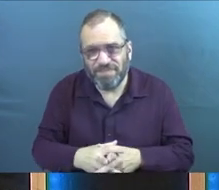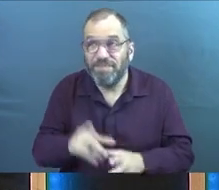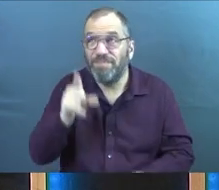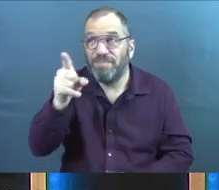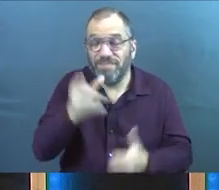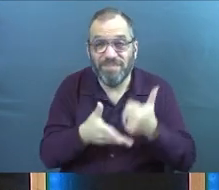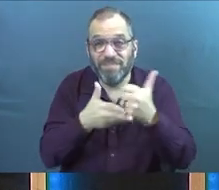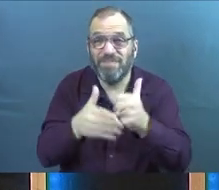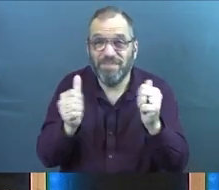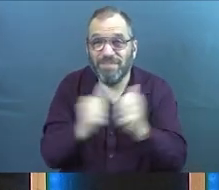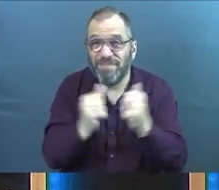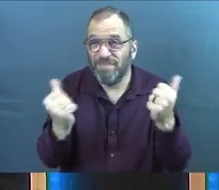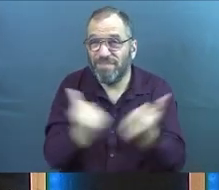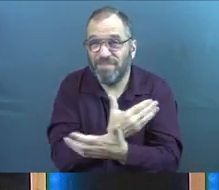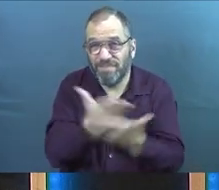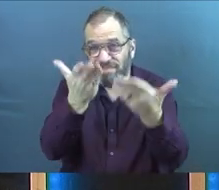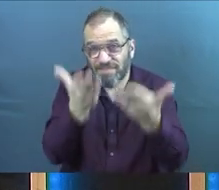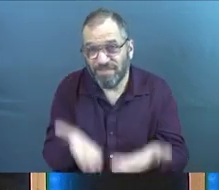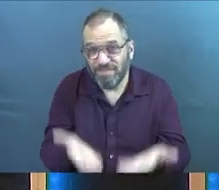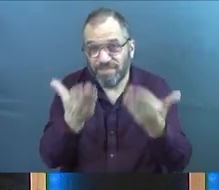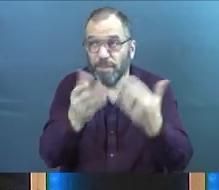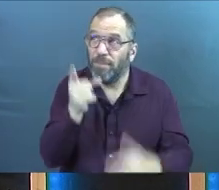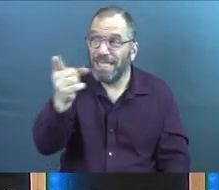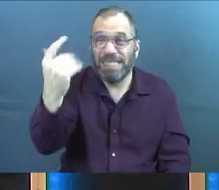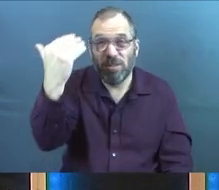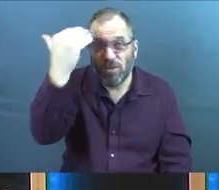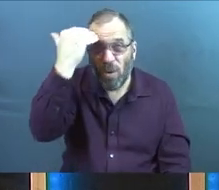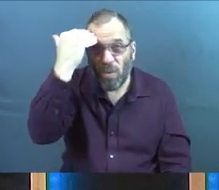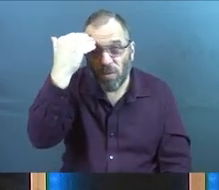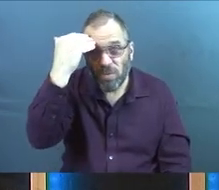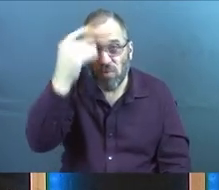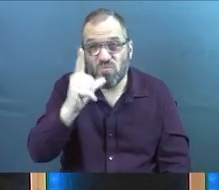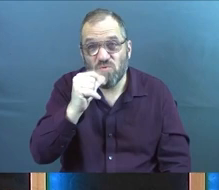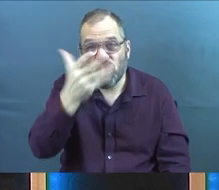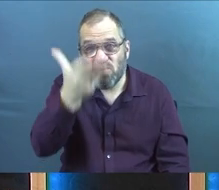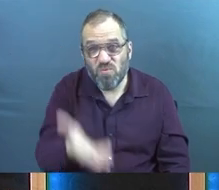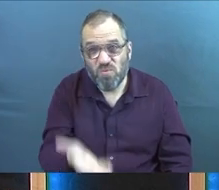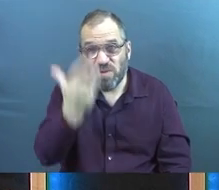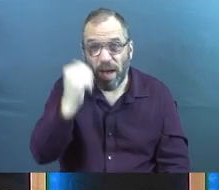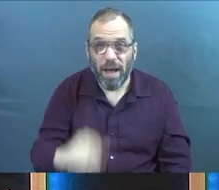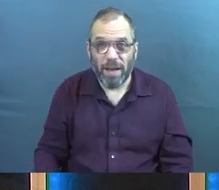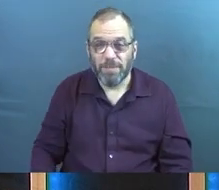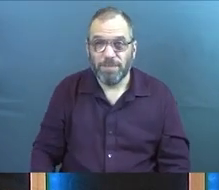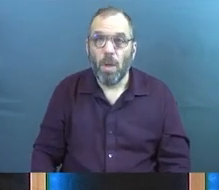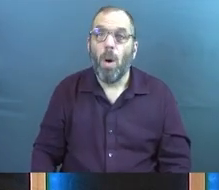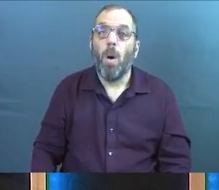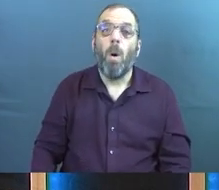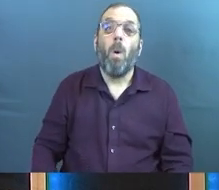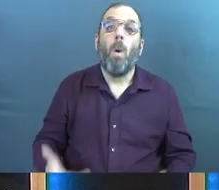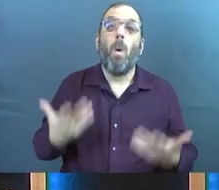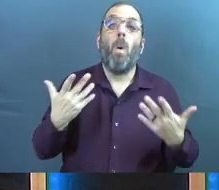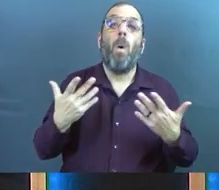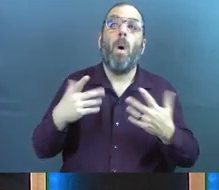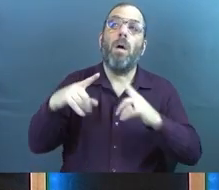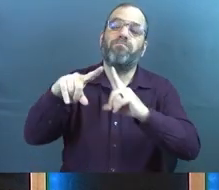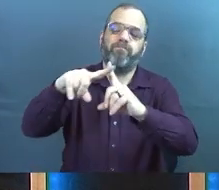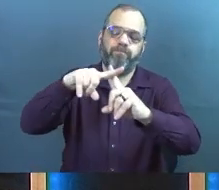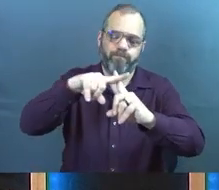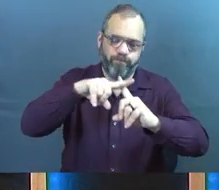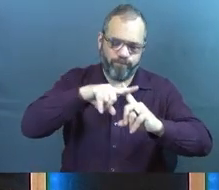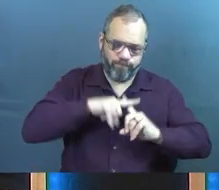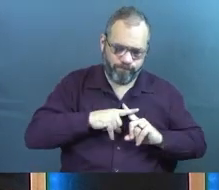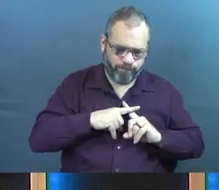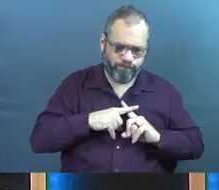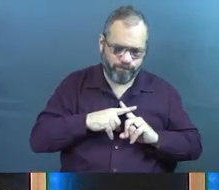And he wants to help you with all that you are. But he knows you. Maybe for some of us, we need to receive Jesus without delay. We